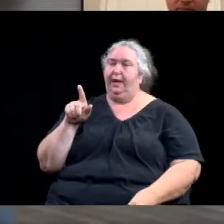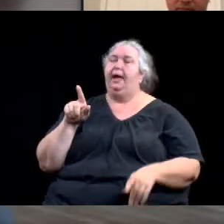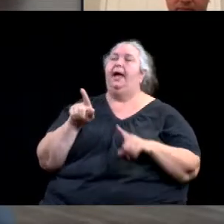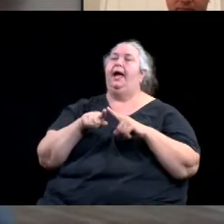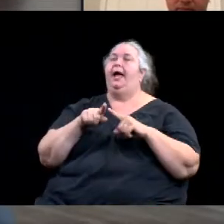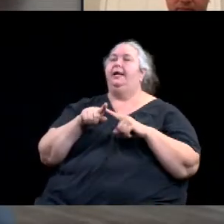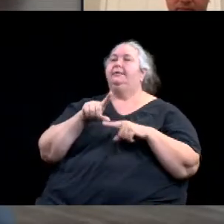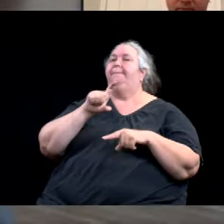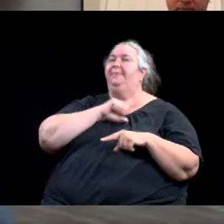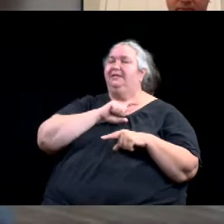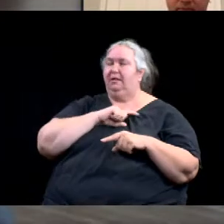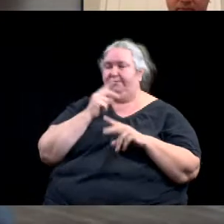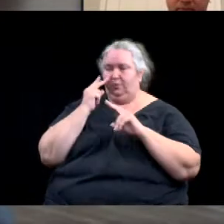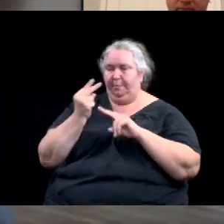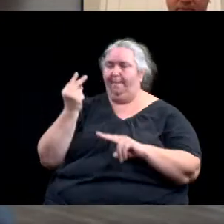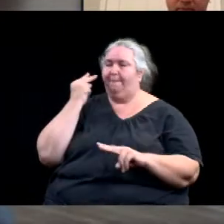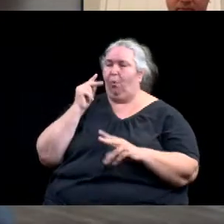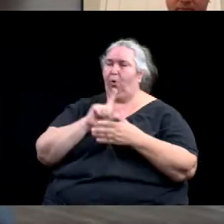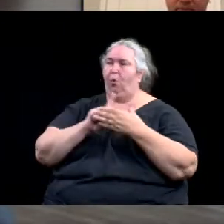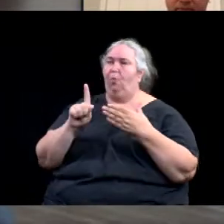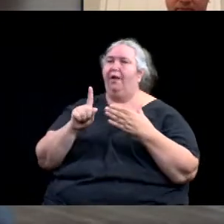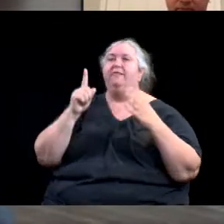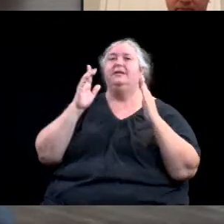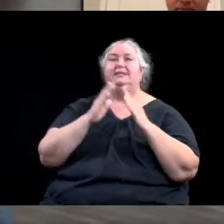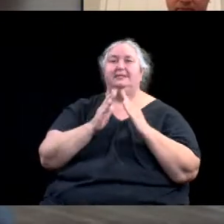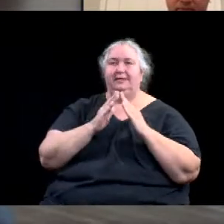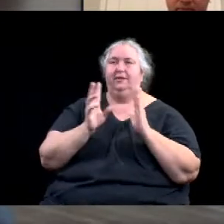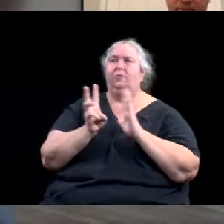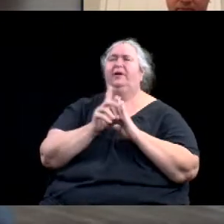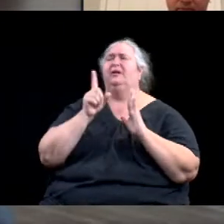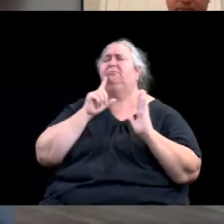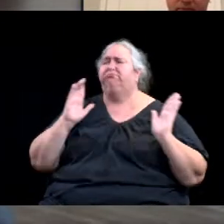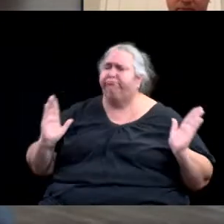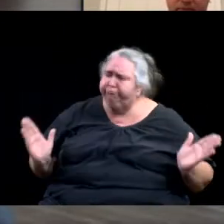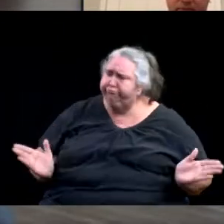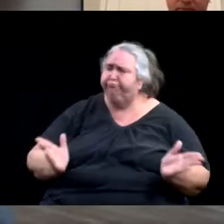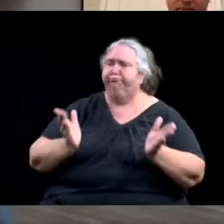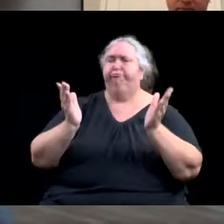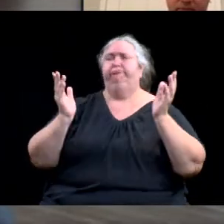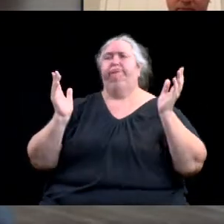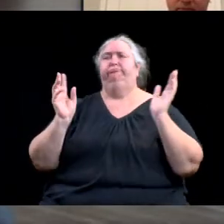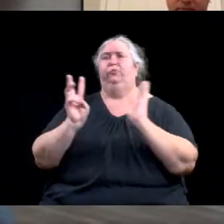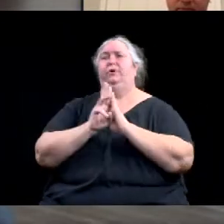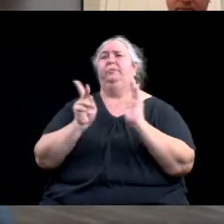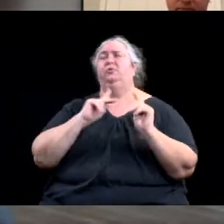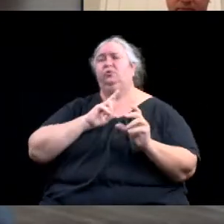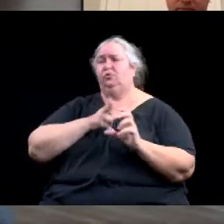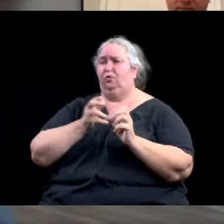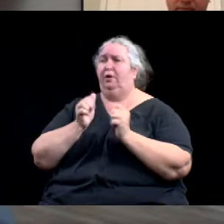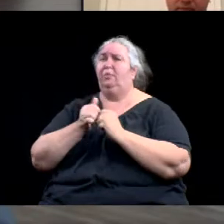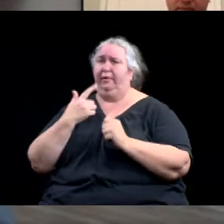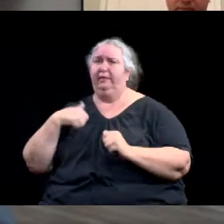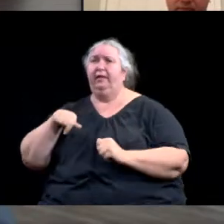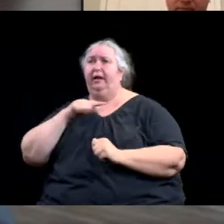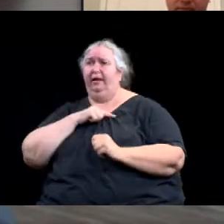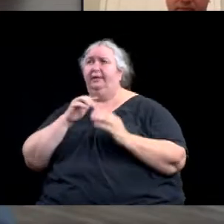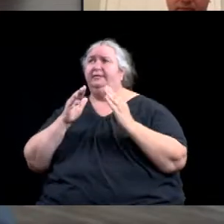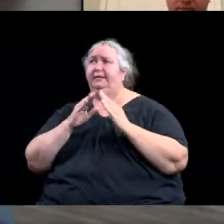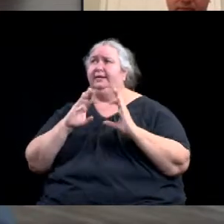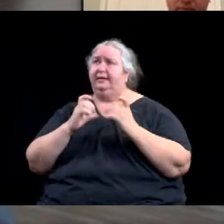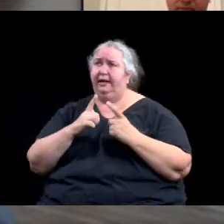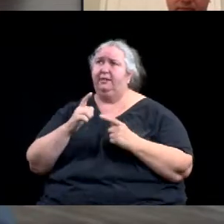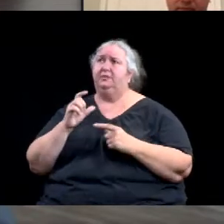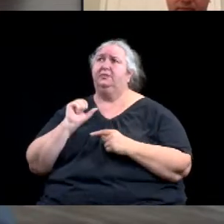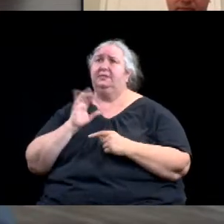council, the city staff, and me in honoring and acknowledging those officers who, through their courageous